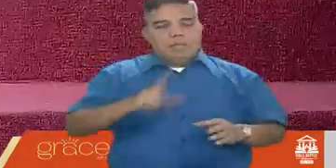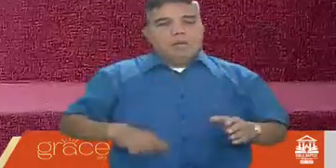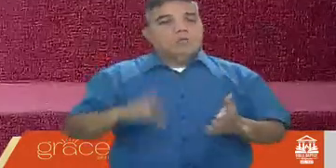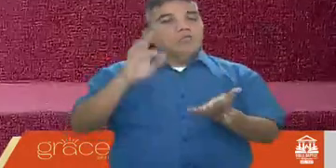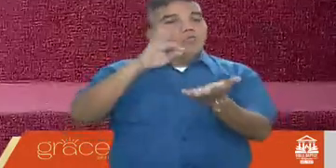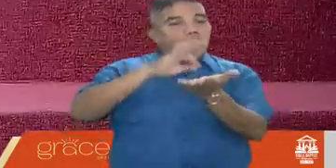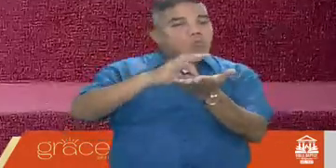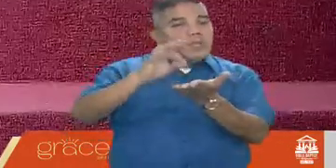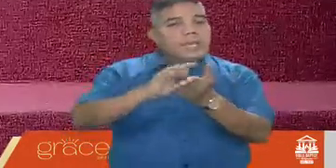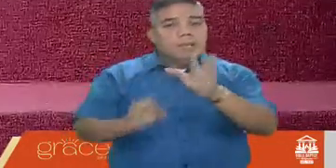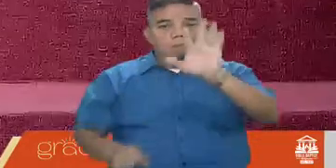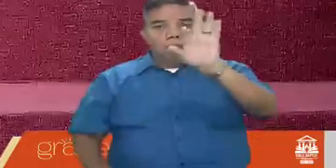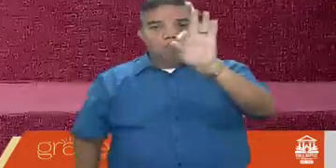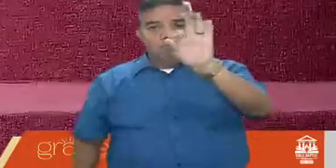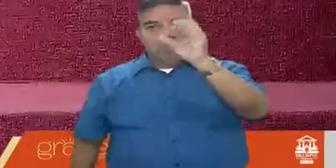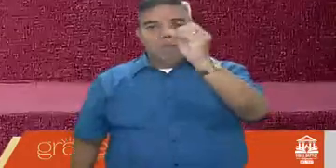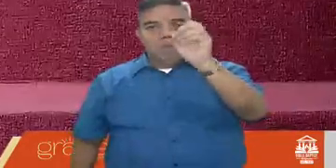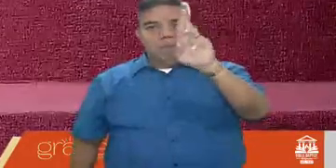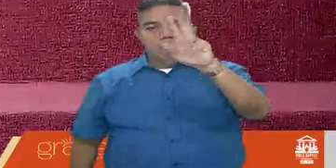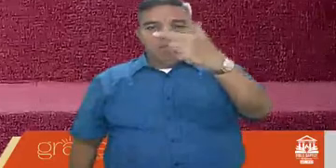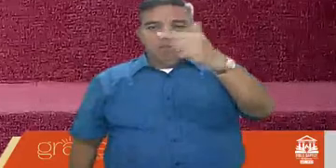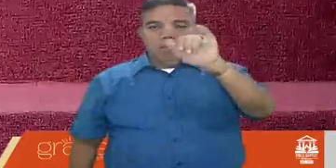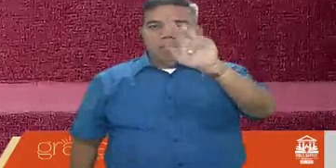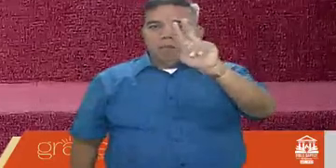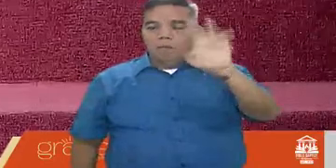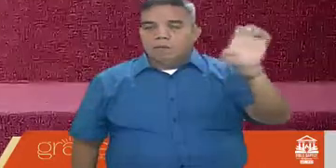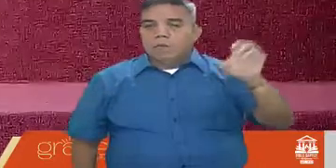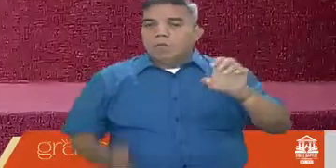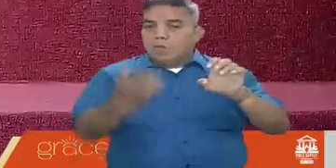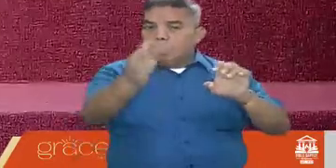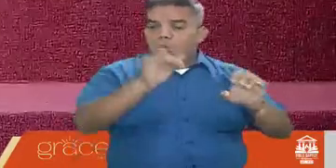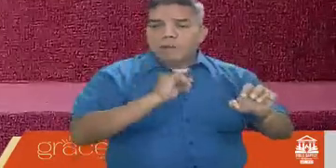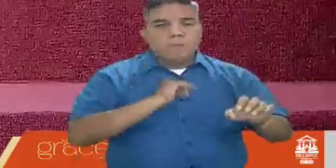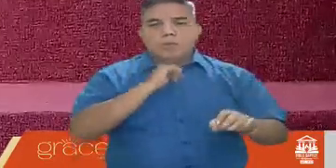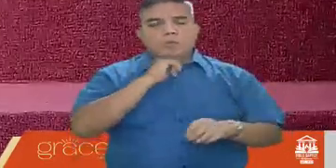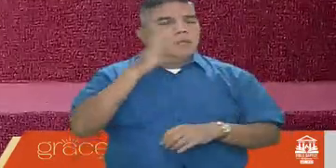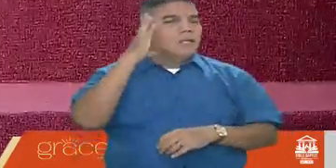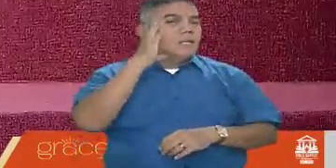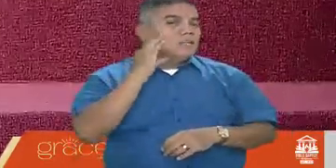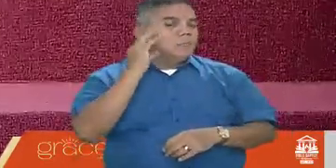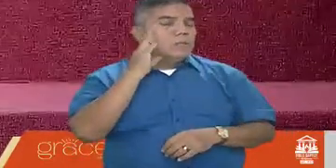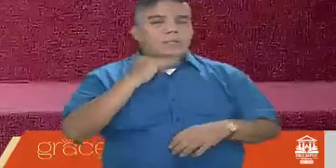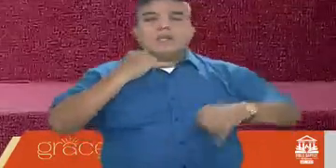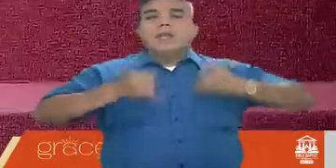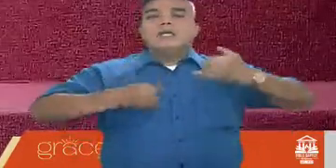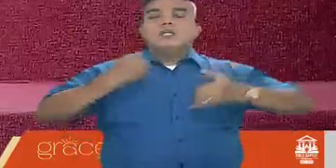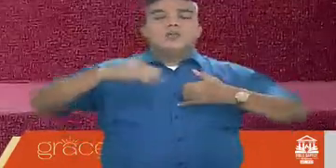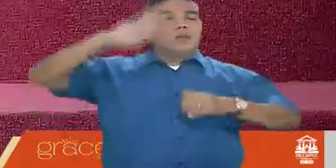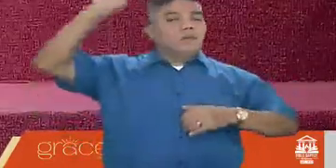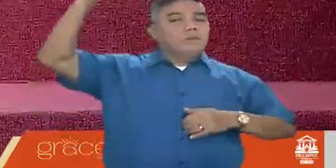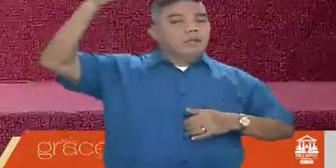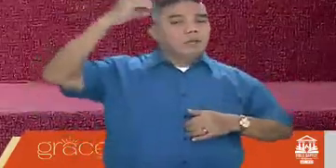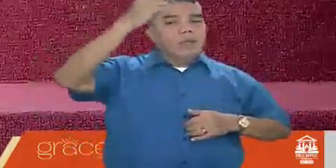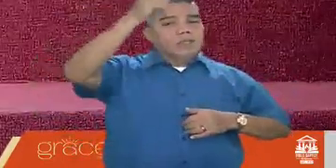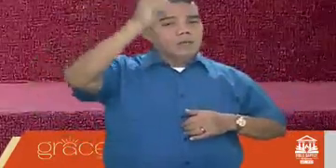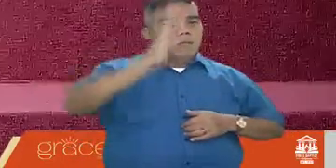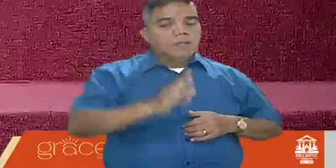to forgive. You and me cannot experience the joy of the grace of